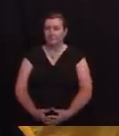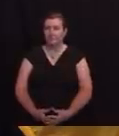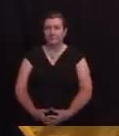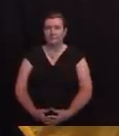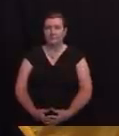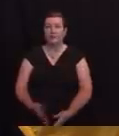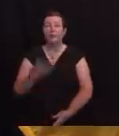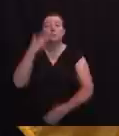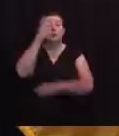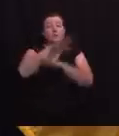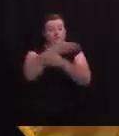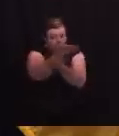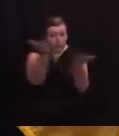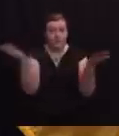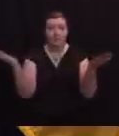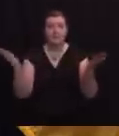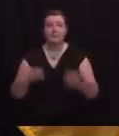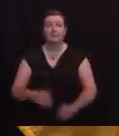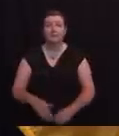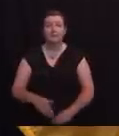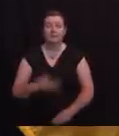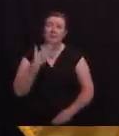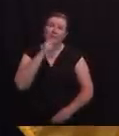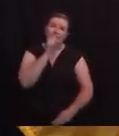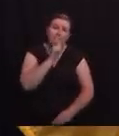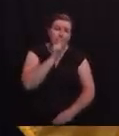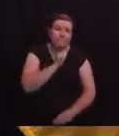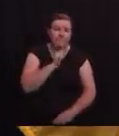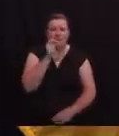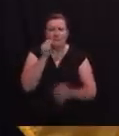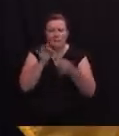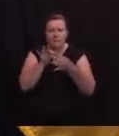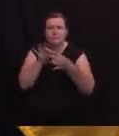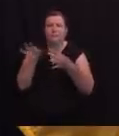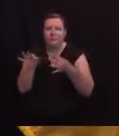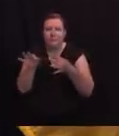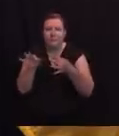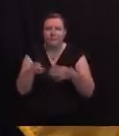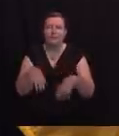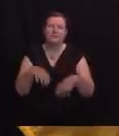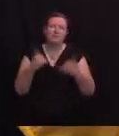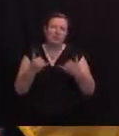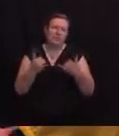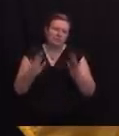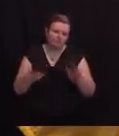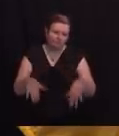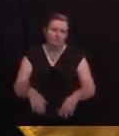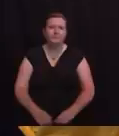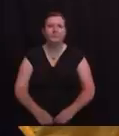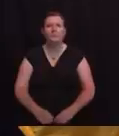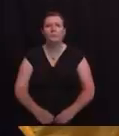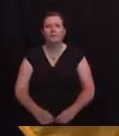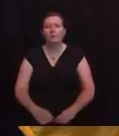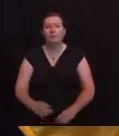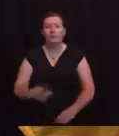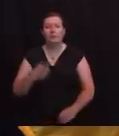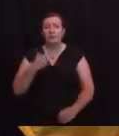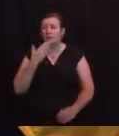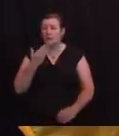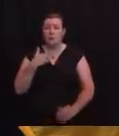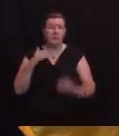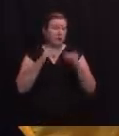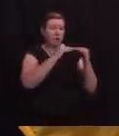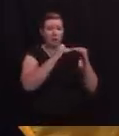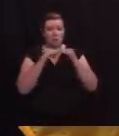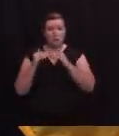Good afternoon, everyone. Thank you all for your patience to do this at a slightly later hour today, especially to my colleagues. So thank you. So